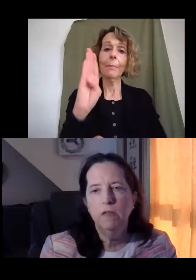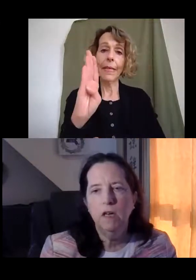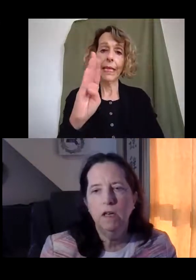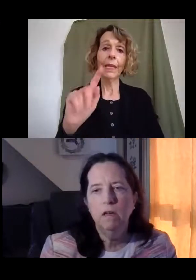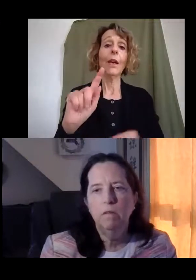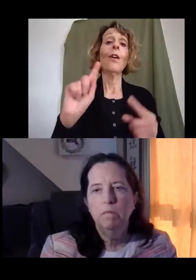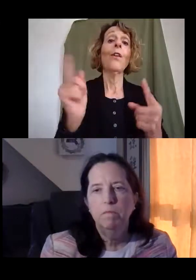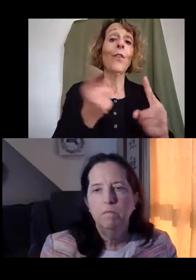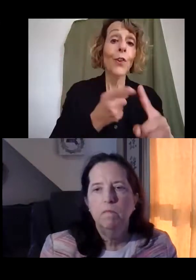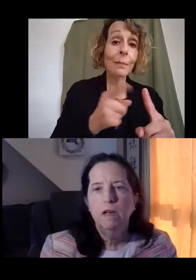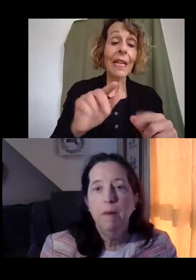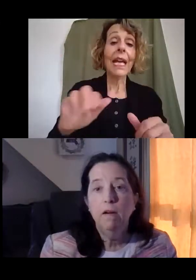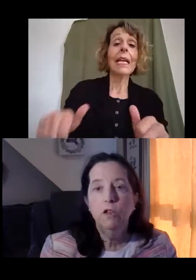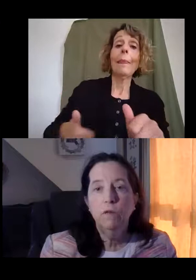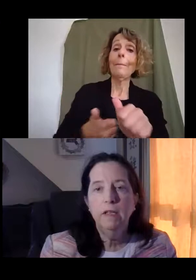2014-2015,